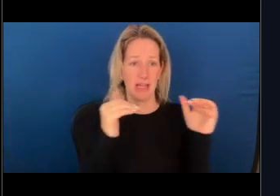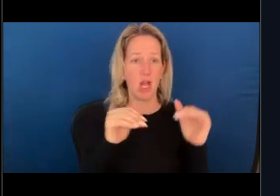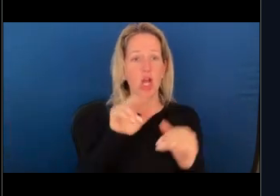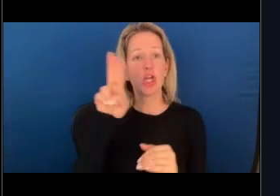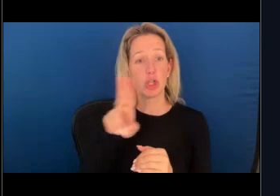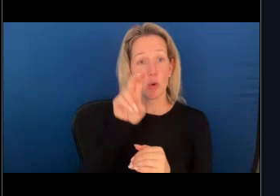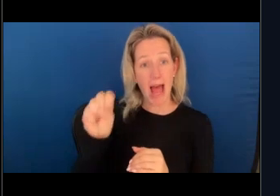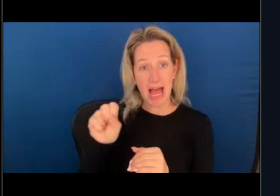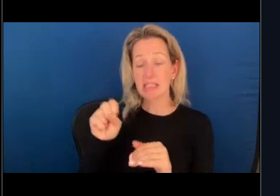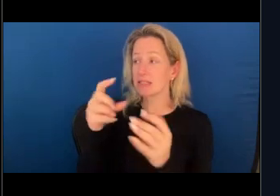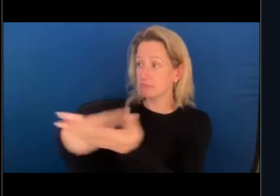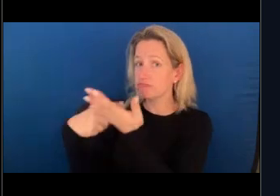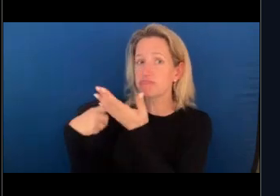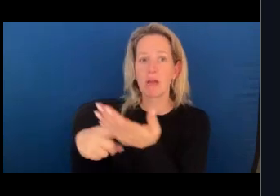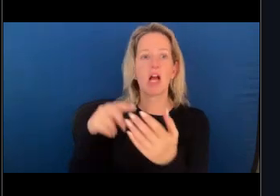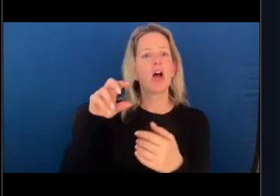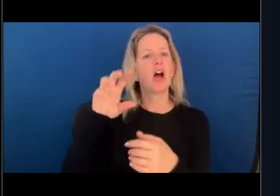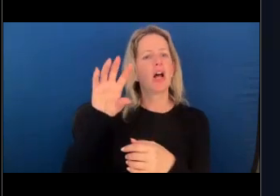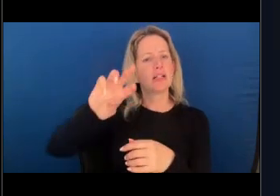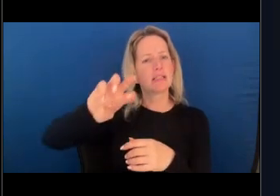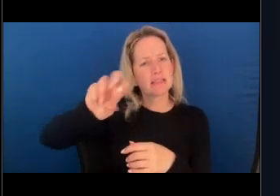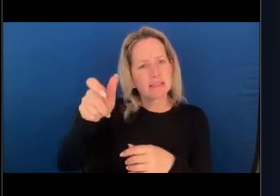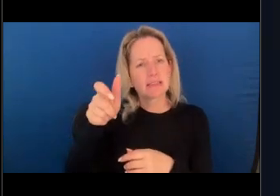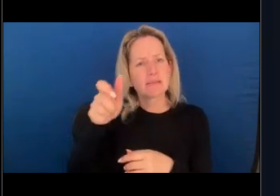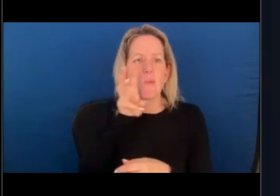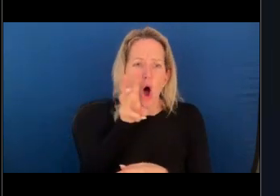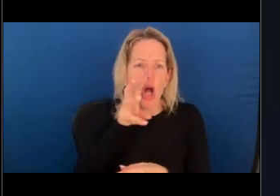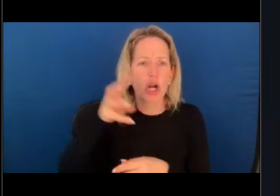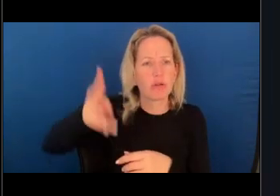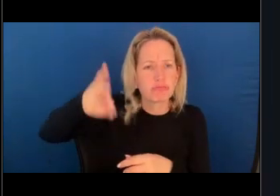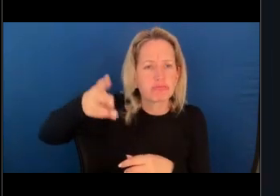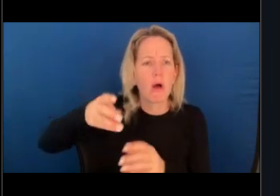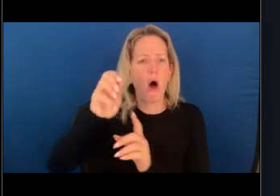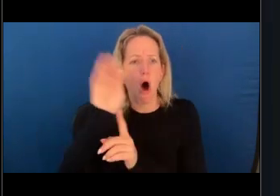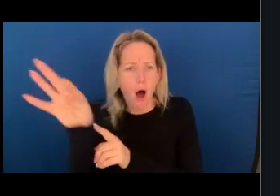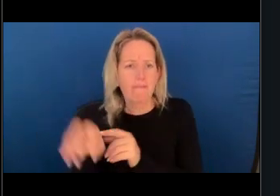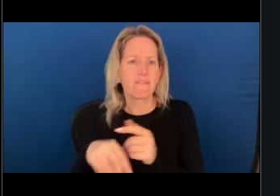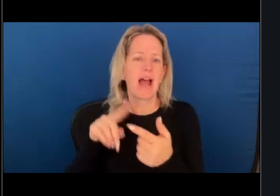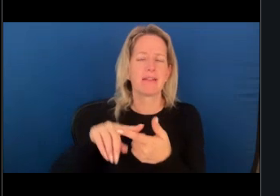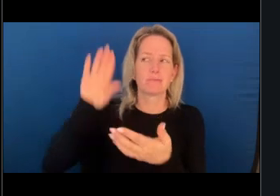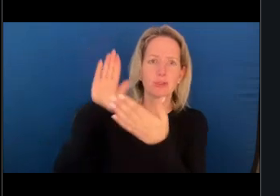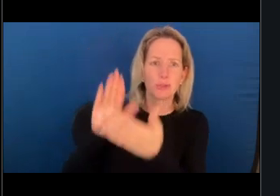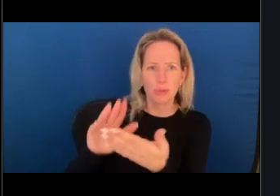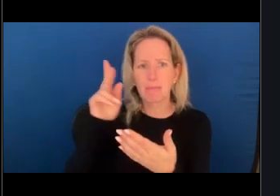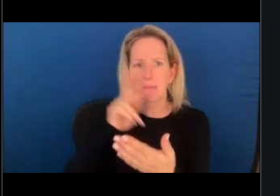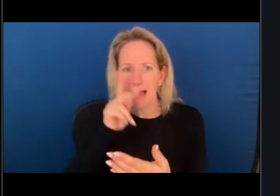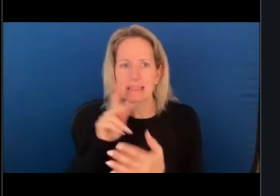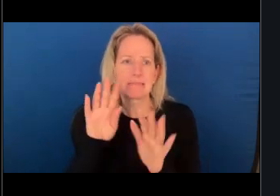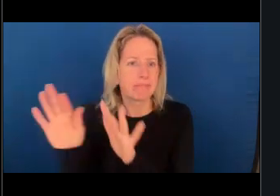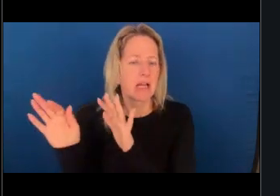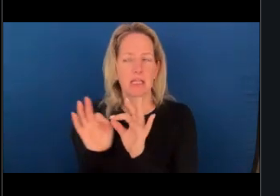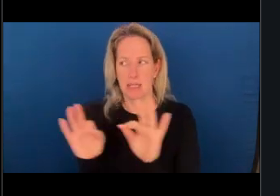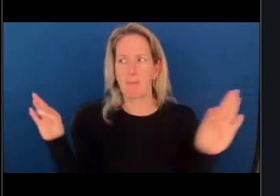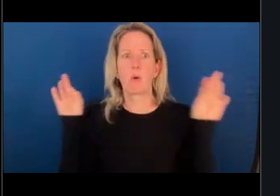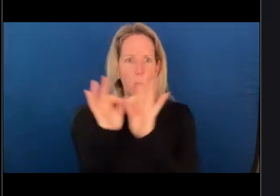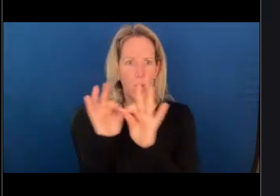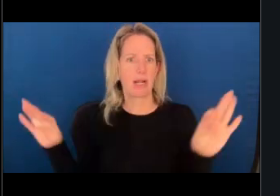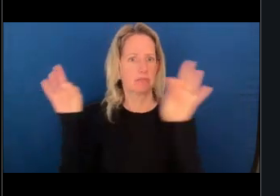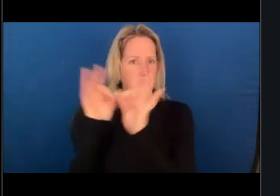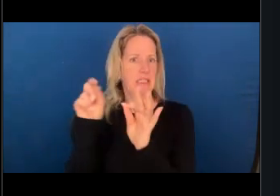and reducing plastic pollution and a circular economy. And this is all really important and something we absolutely need to be striving